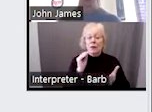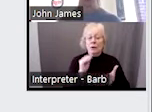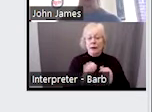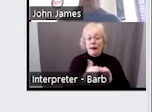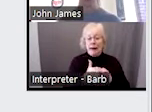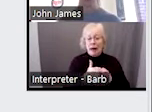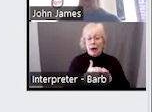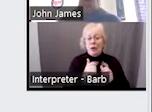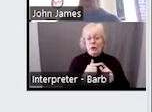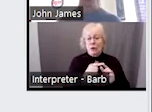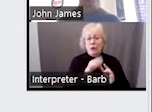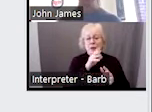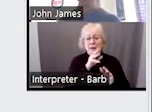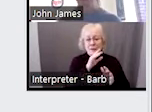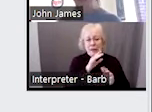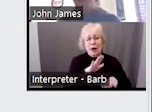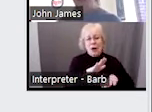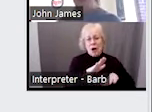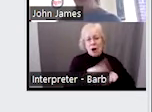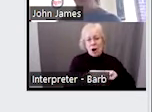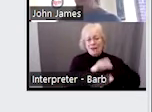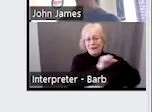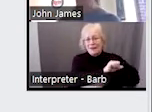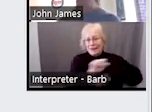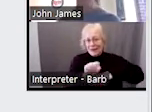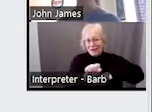loudly on stage.